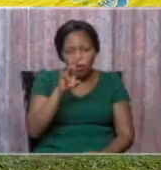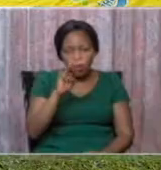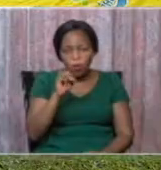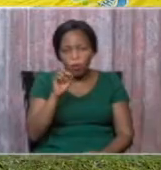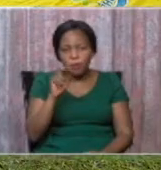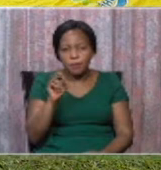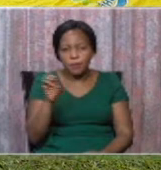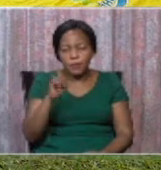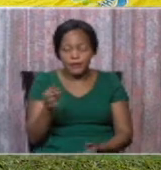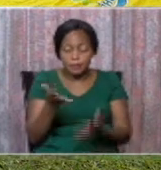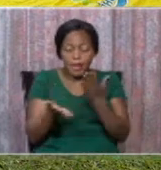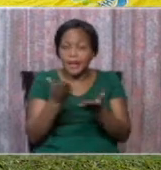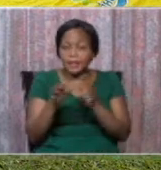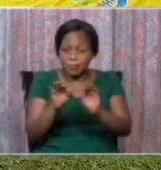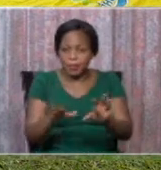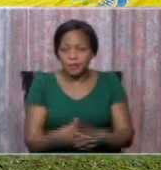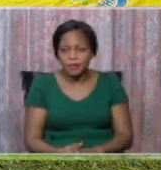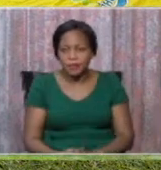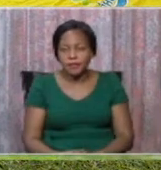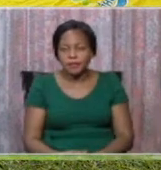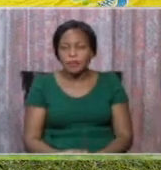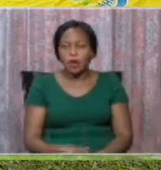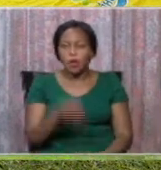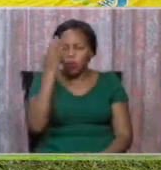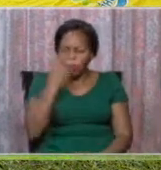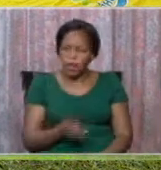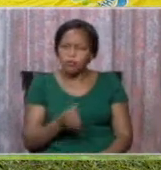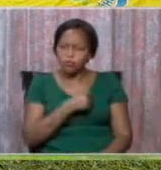I hope you're not checking out women with chest hair.